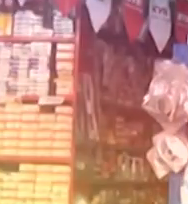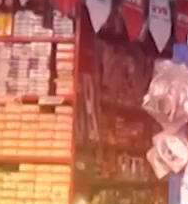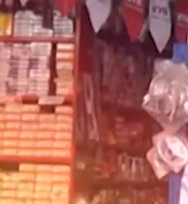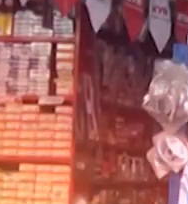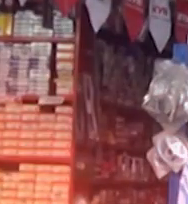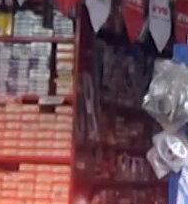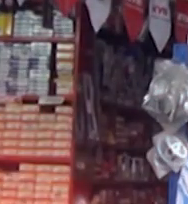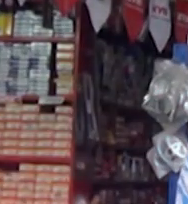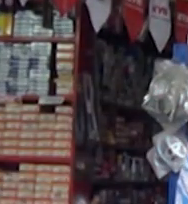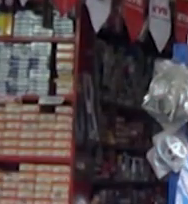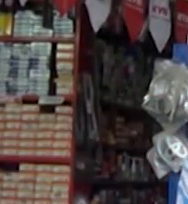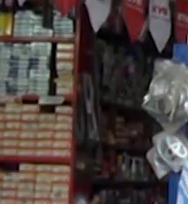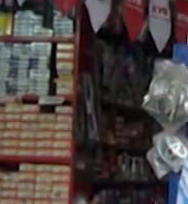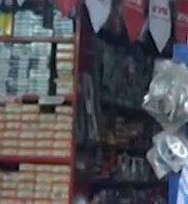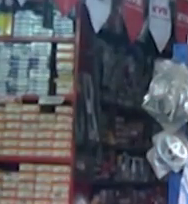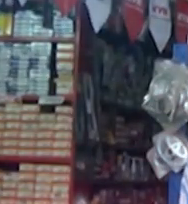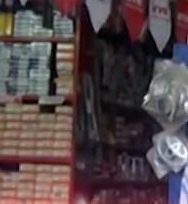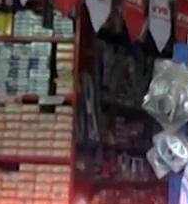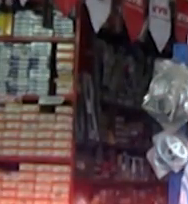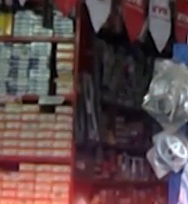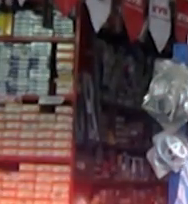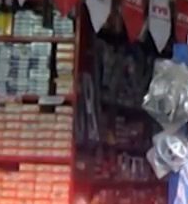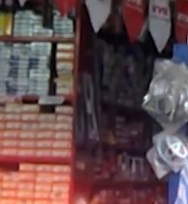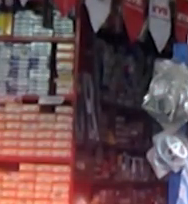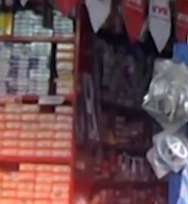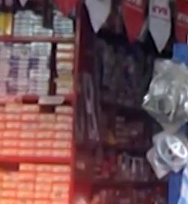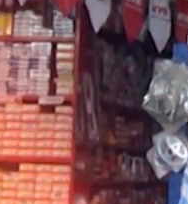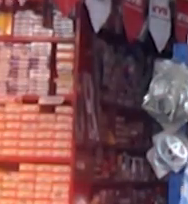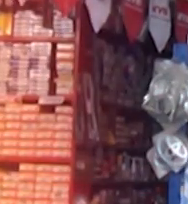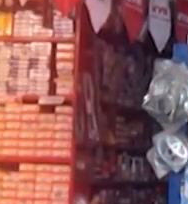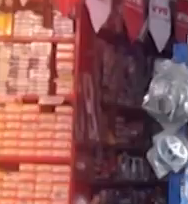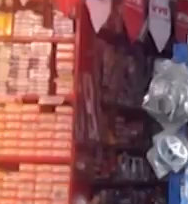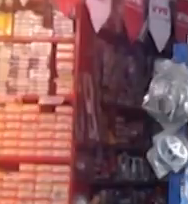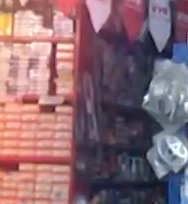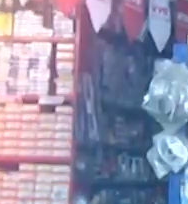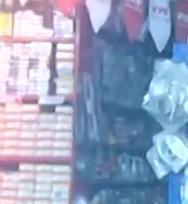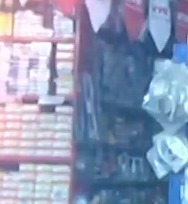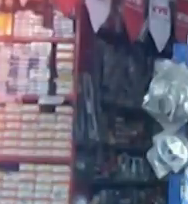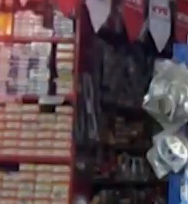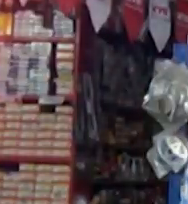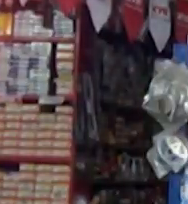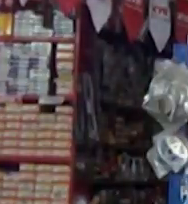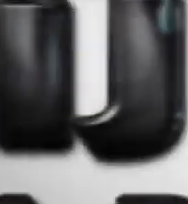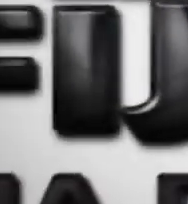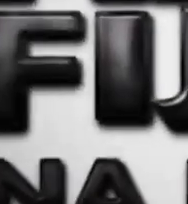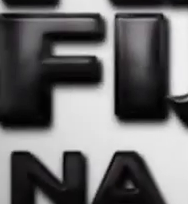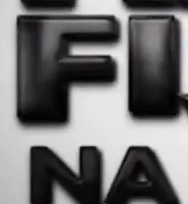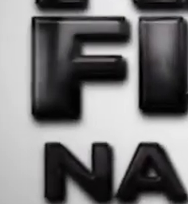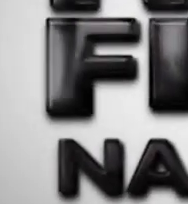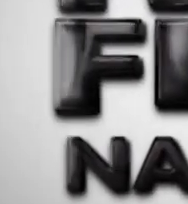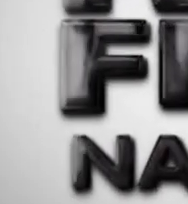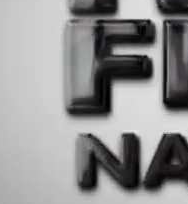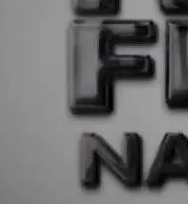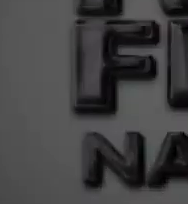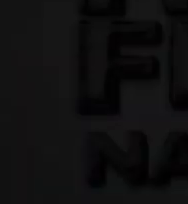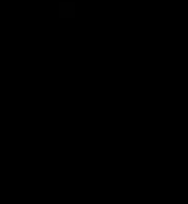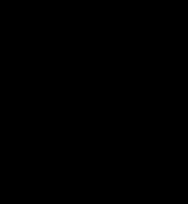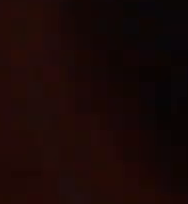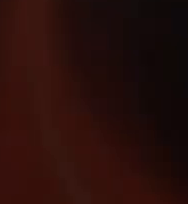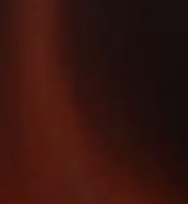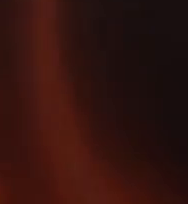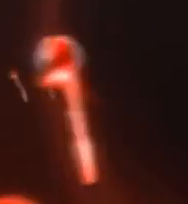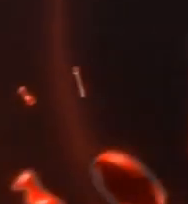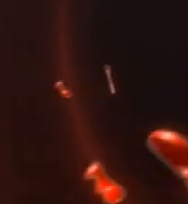Pula nadang go aprosa ng karse, go erkraki, do televizyon na barong na Radio Fiji 1, nandong ibit. Radio Fiji 1, nandong